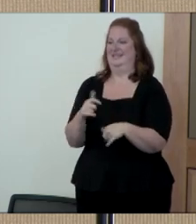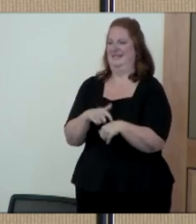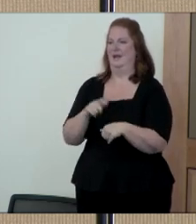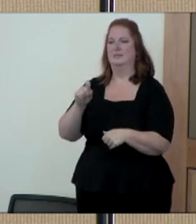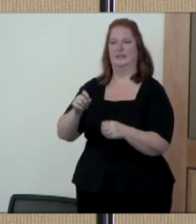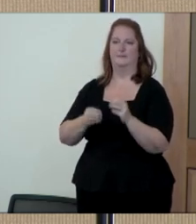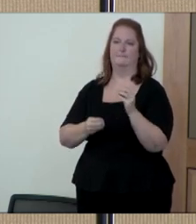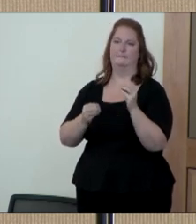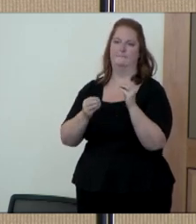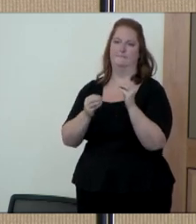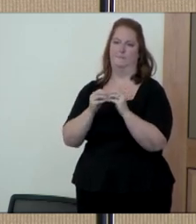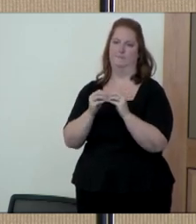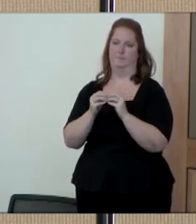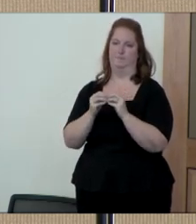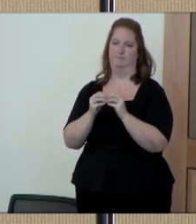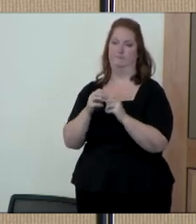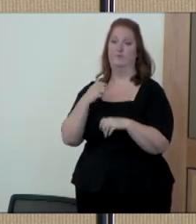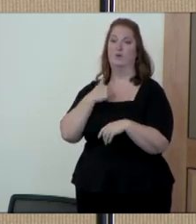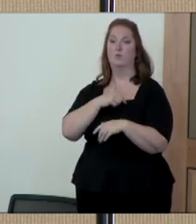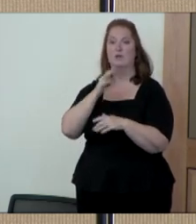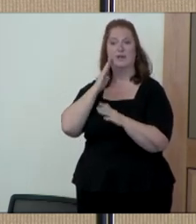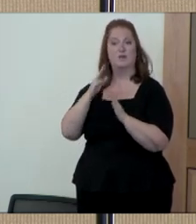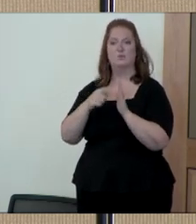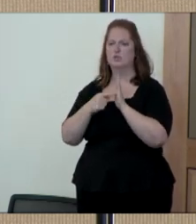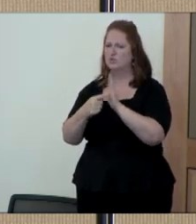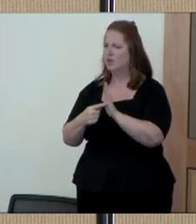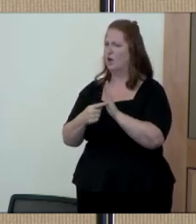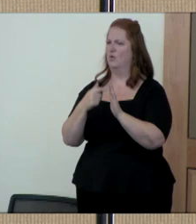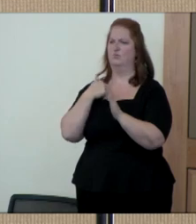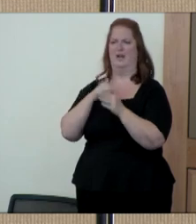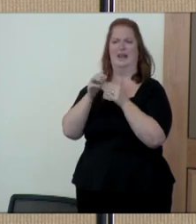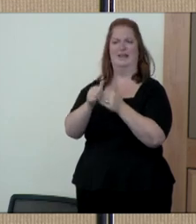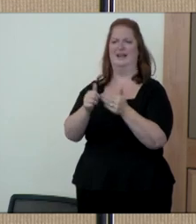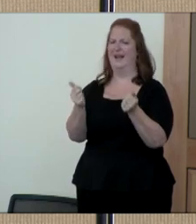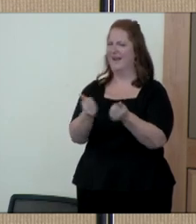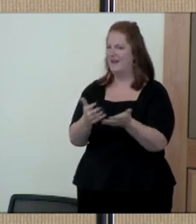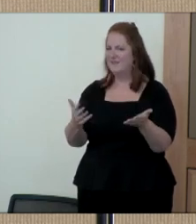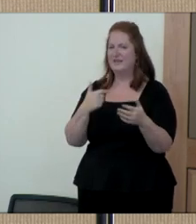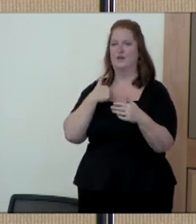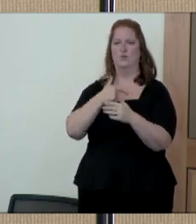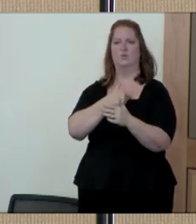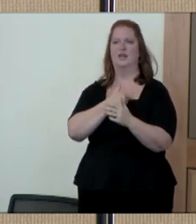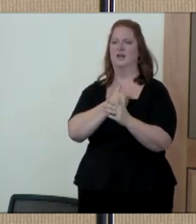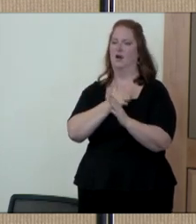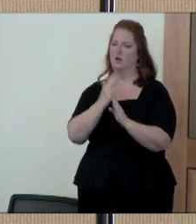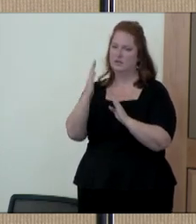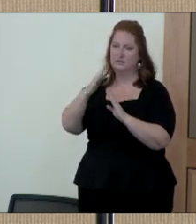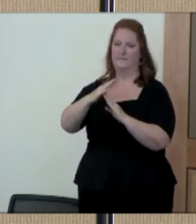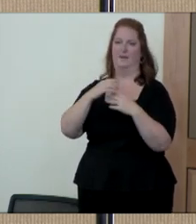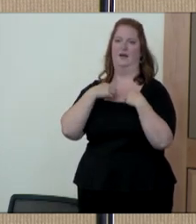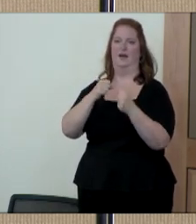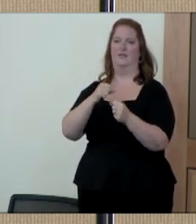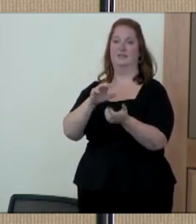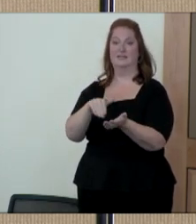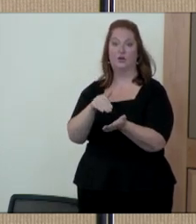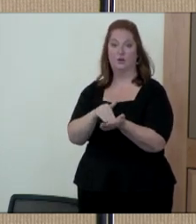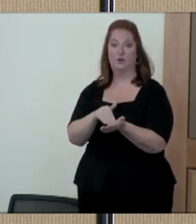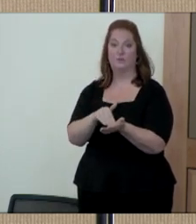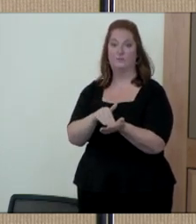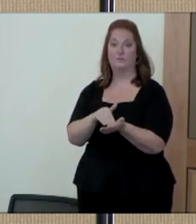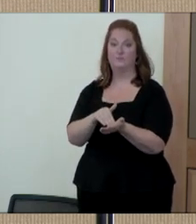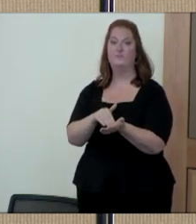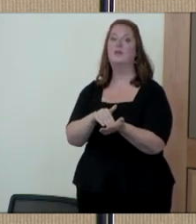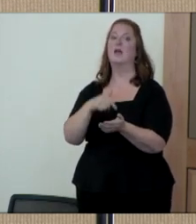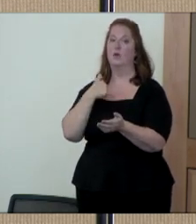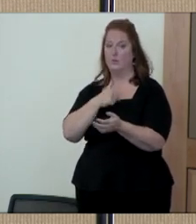We model everything else. We're at the front end of everything else. We are a premier academic health center, and this is what we